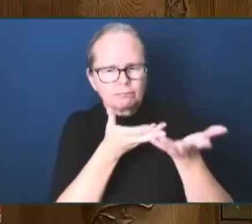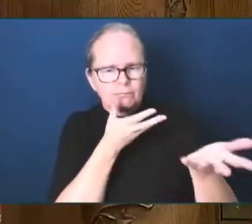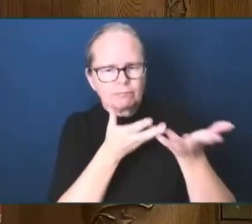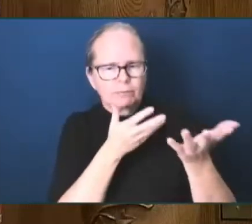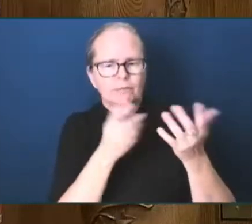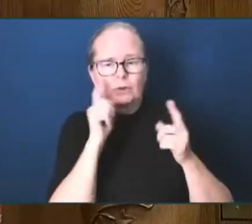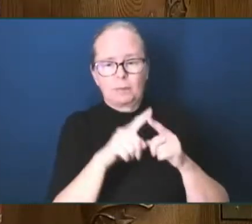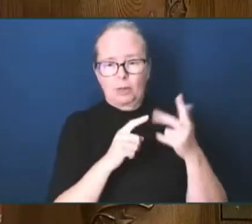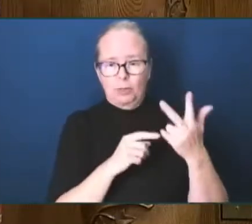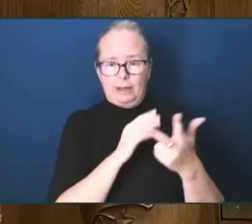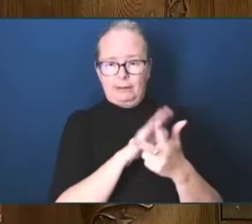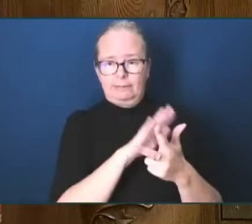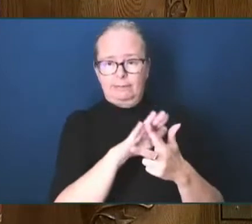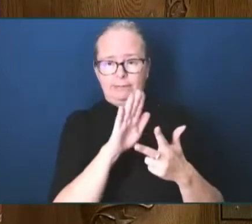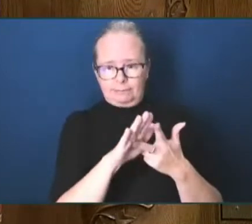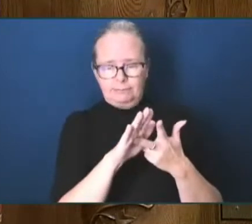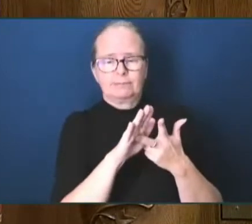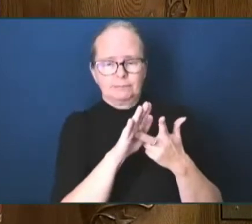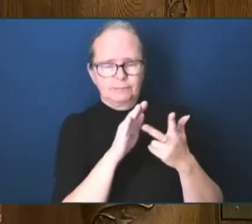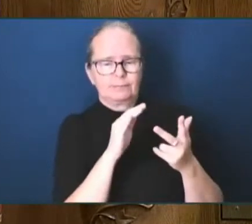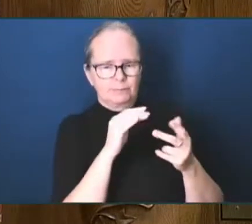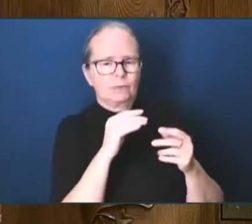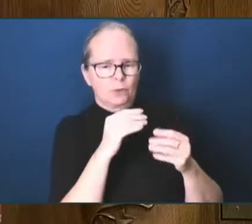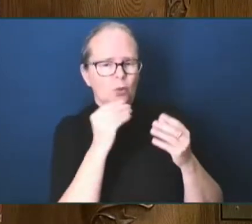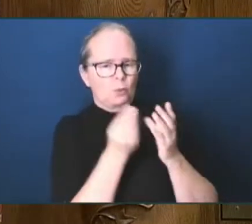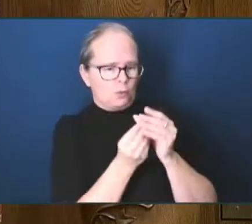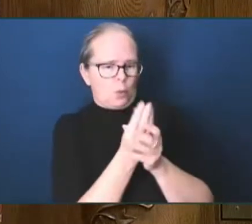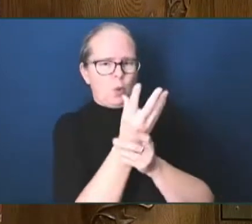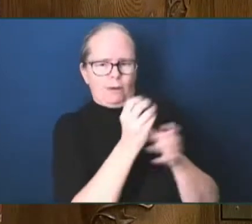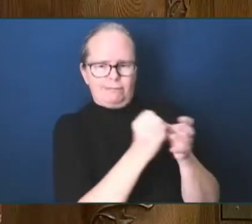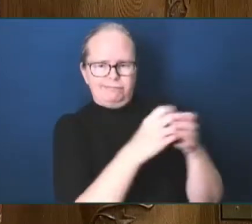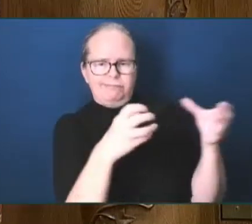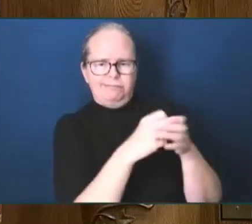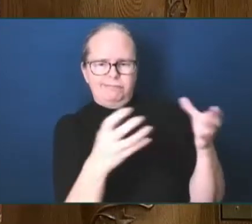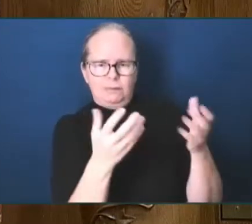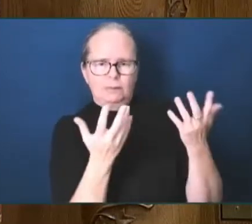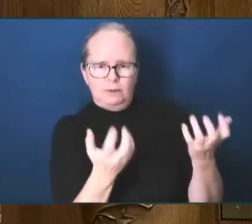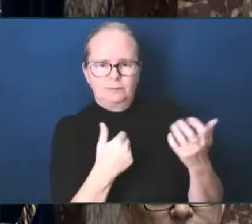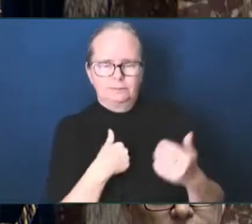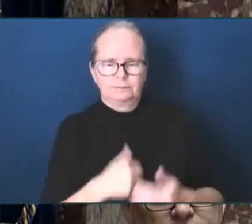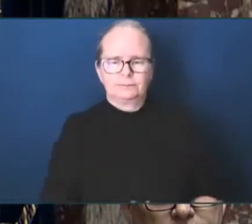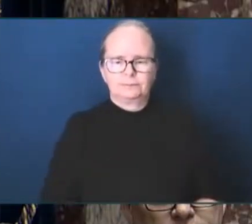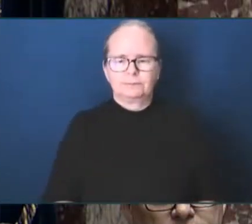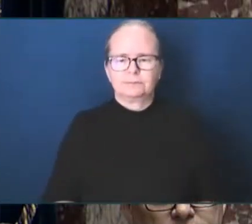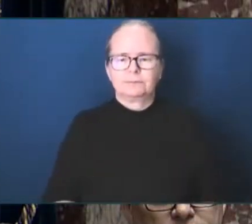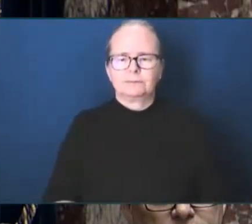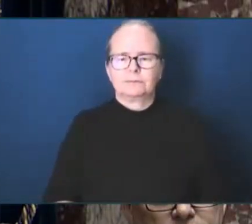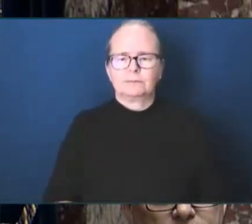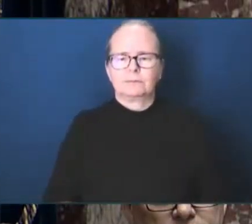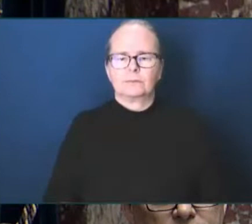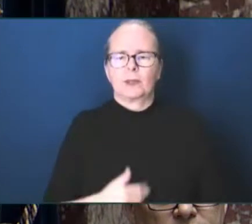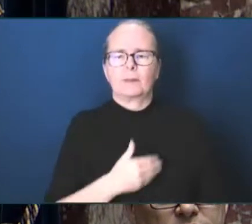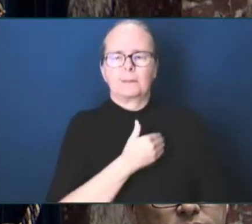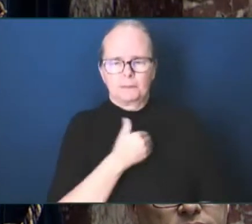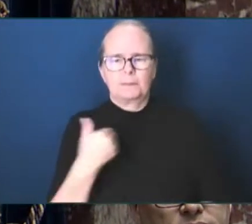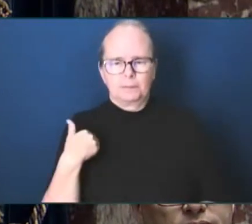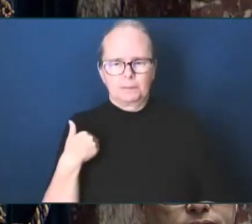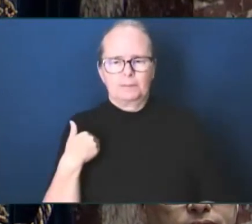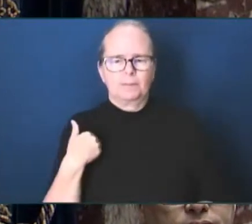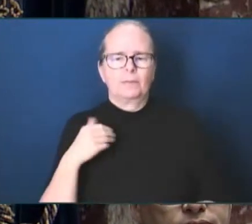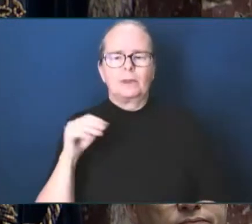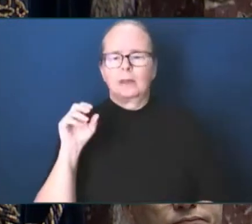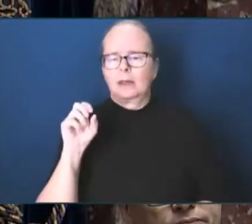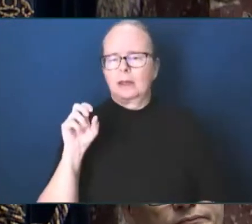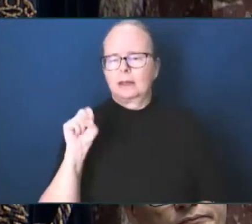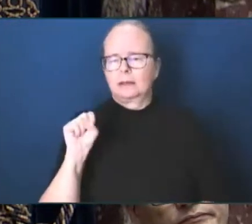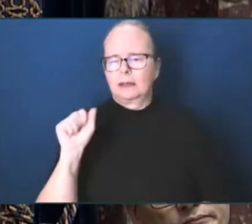Saanich North and the Islands. Yeah, thank you, Mr. Speaker. Yesterday, the Legislature's own Committee on Drug Toxicity recommended